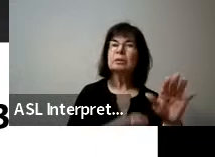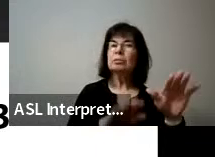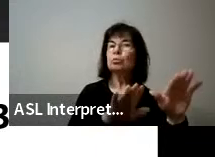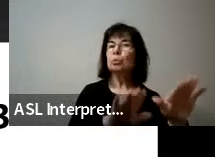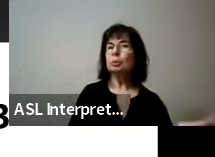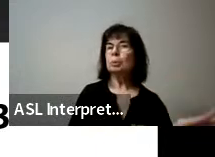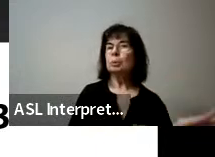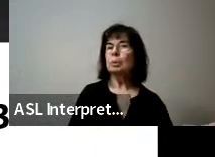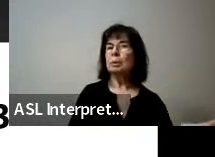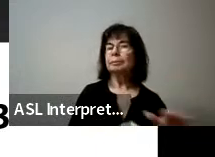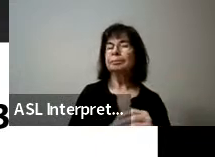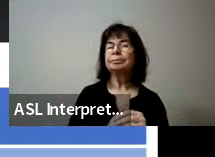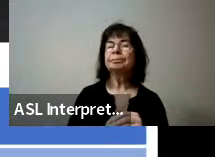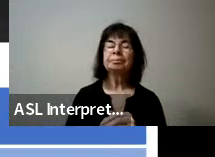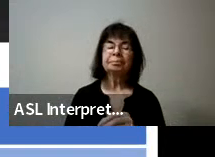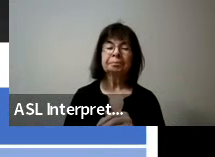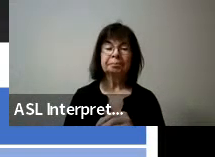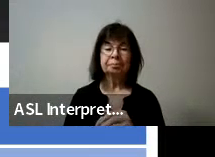still. Next slide.